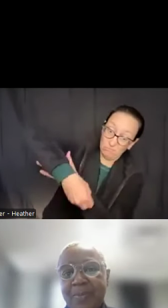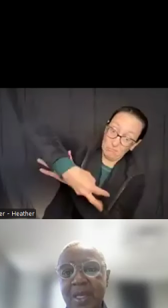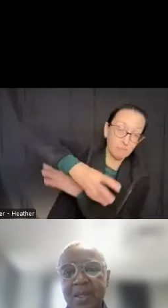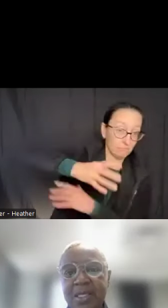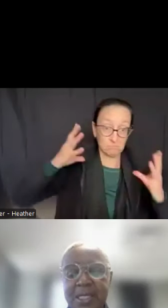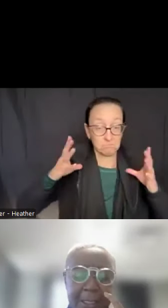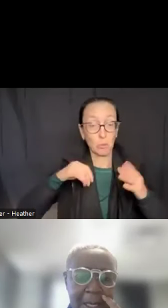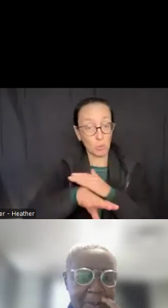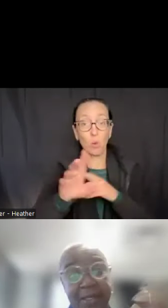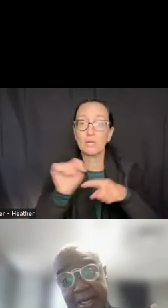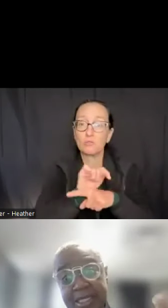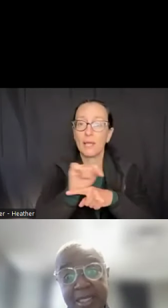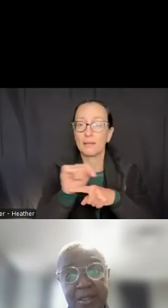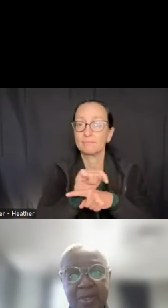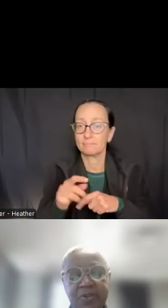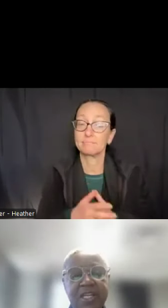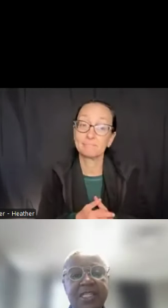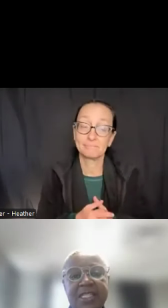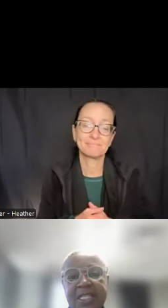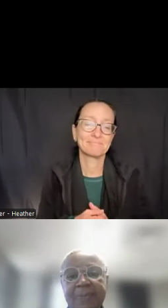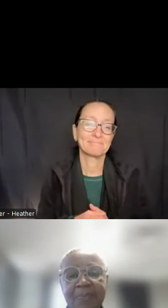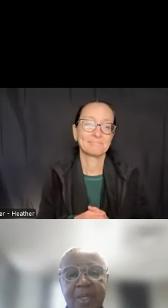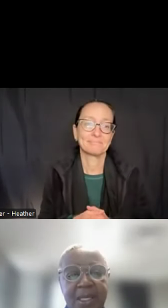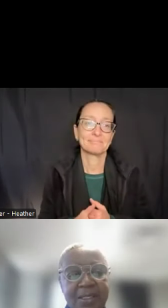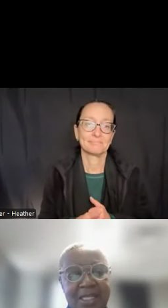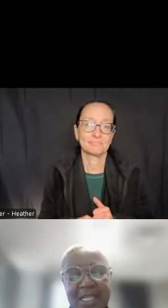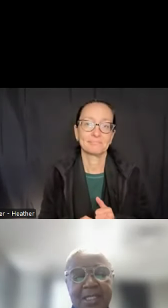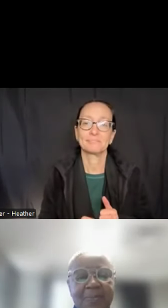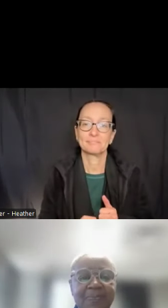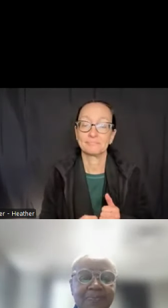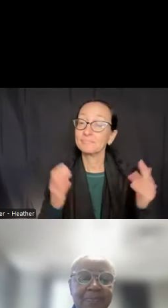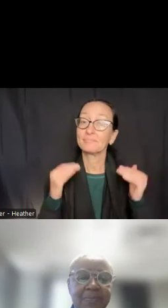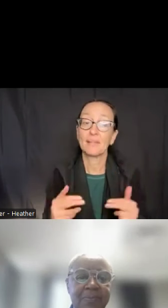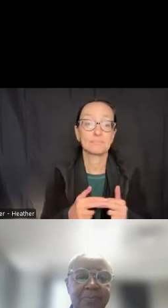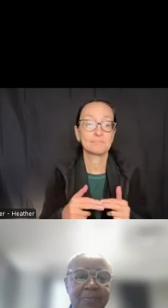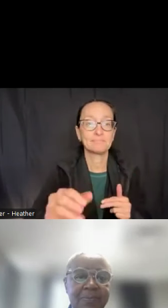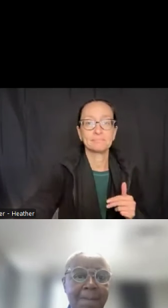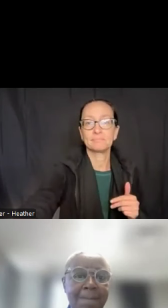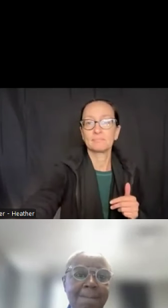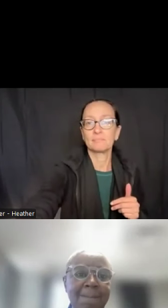can come and attend the training at that time. Next slide.